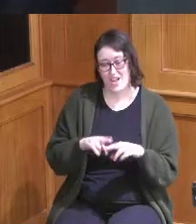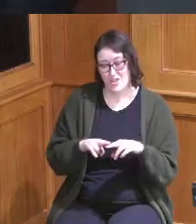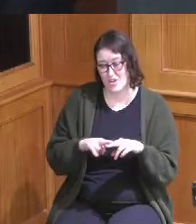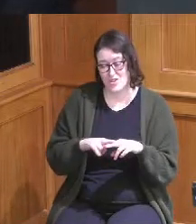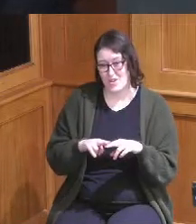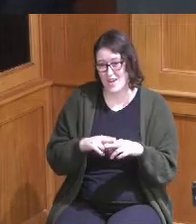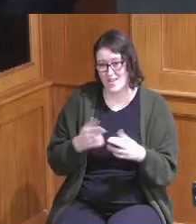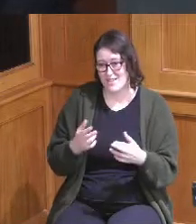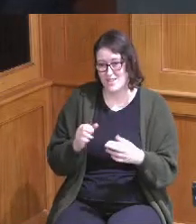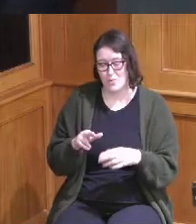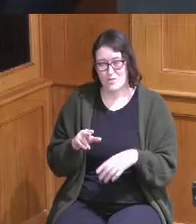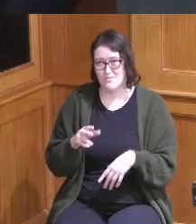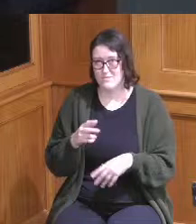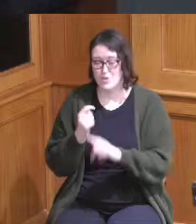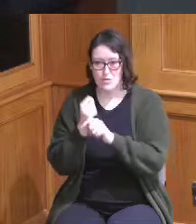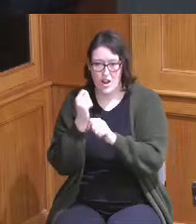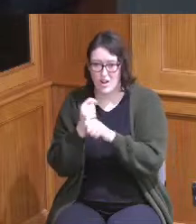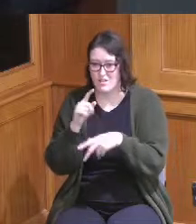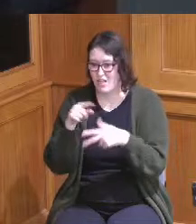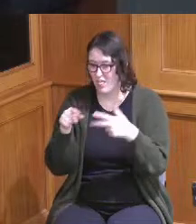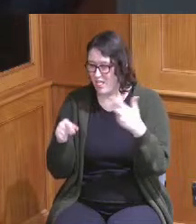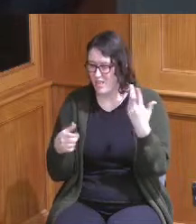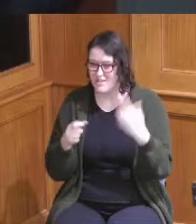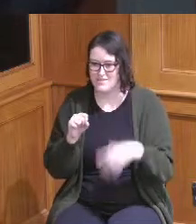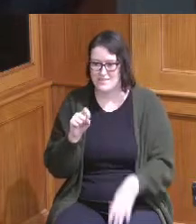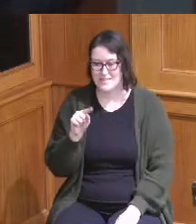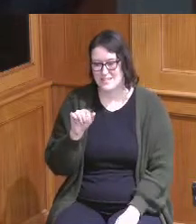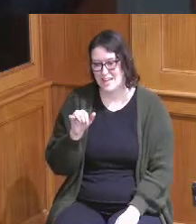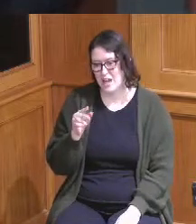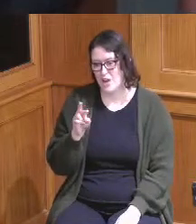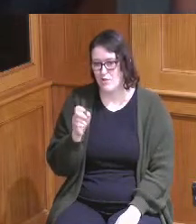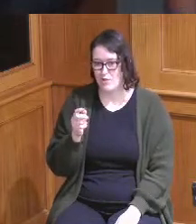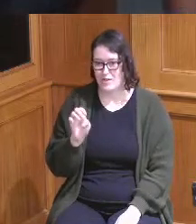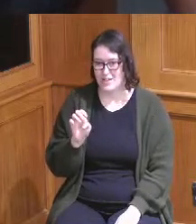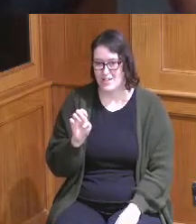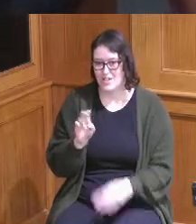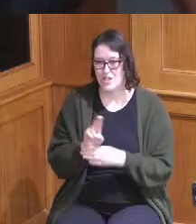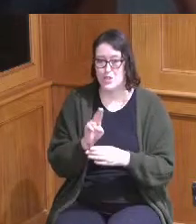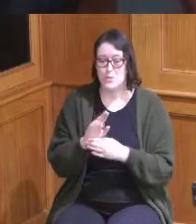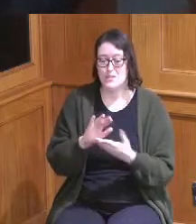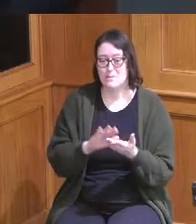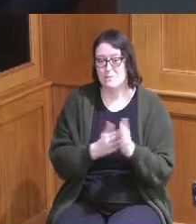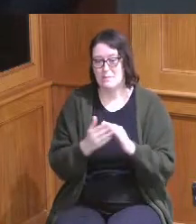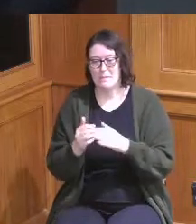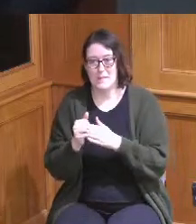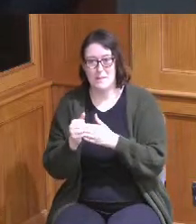various transportation, because the styrene is used to make plastics for all kinds of products, if